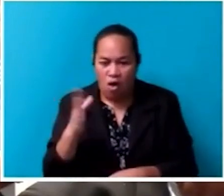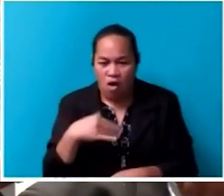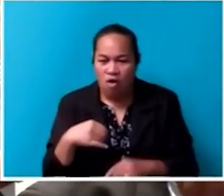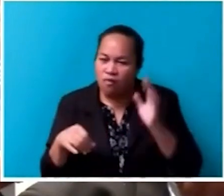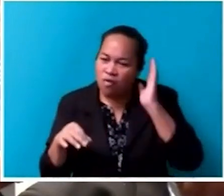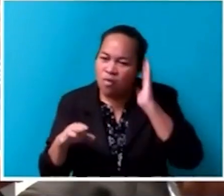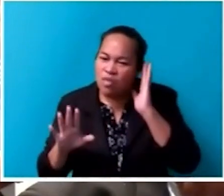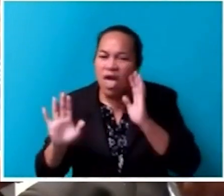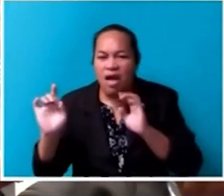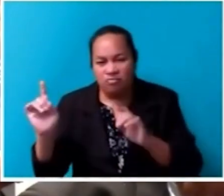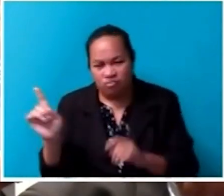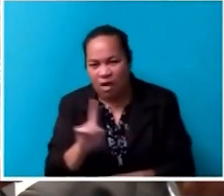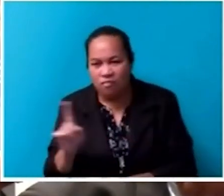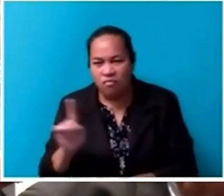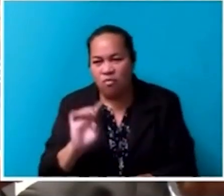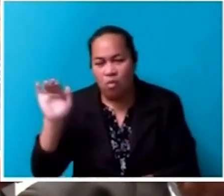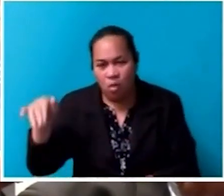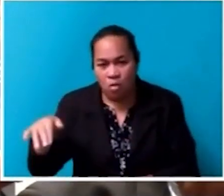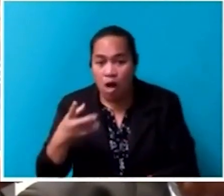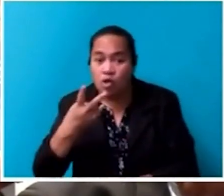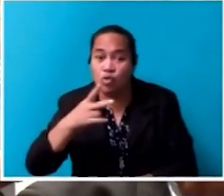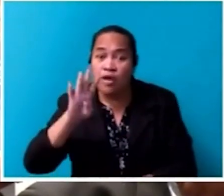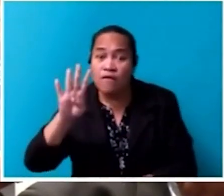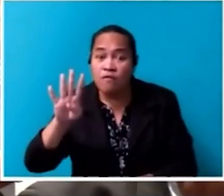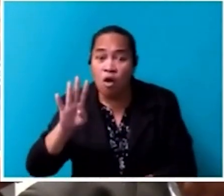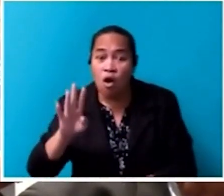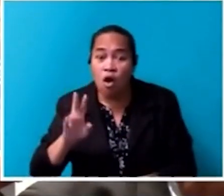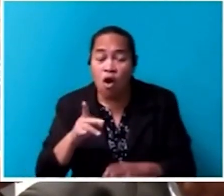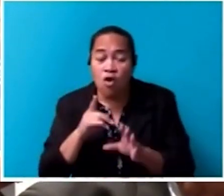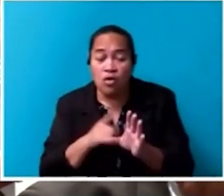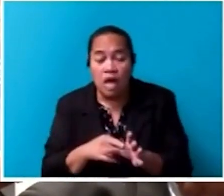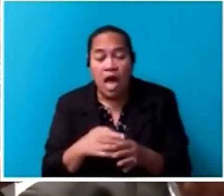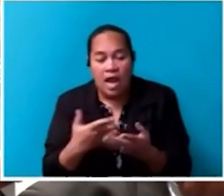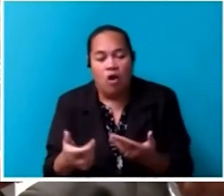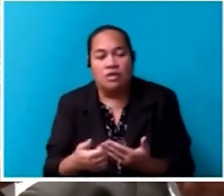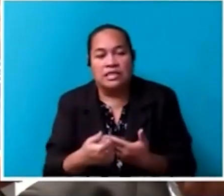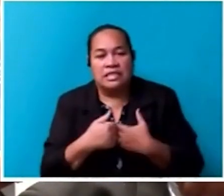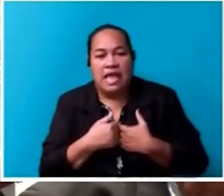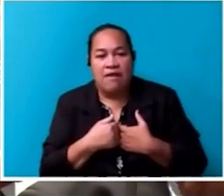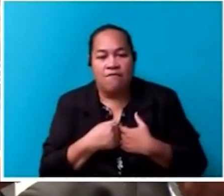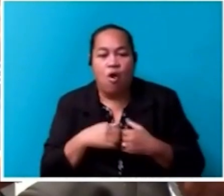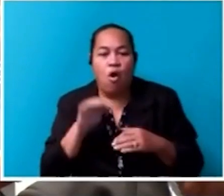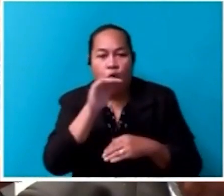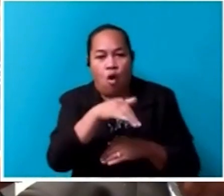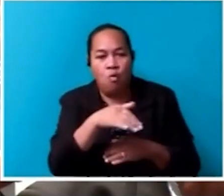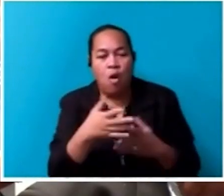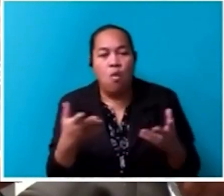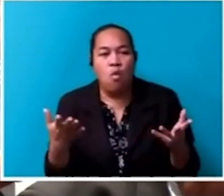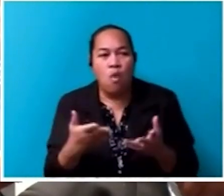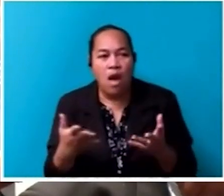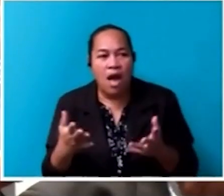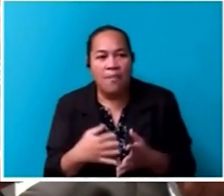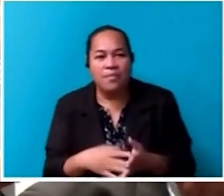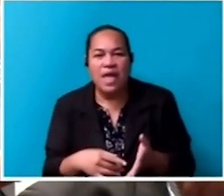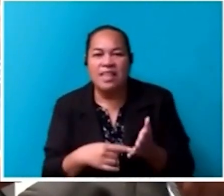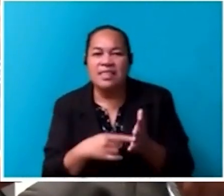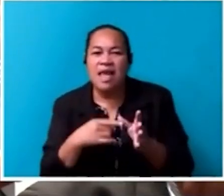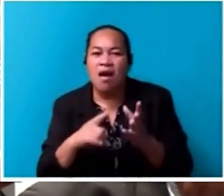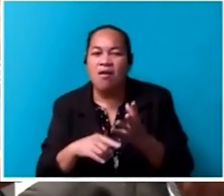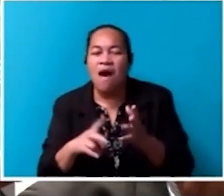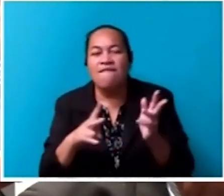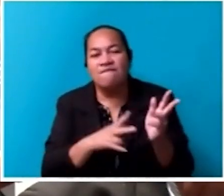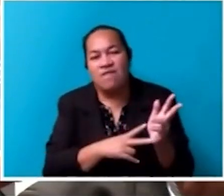homes. 24 youths are currently in a safe home in Tau village.